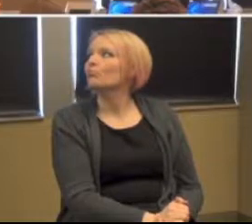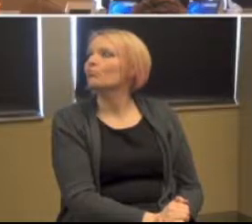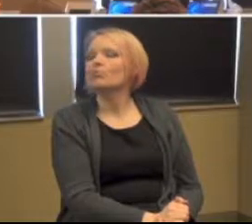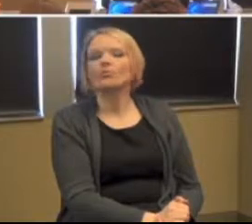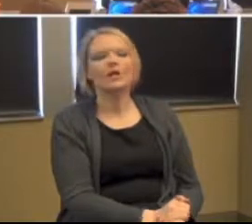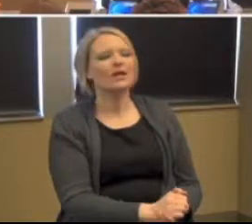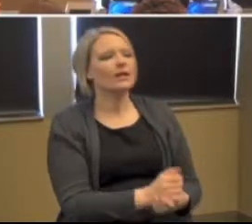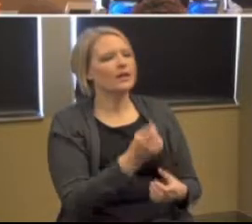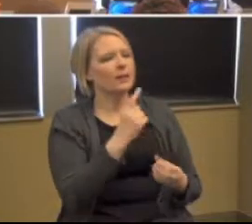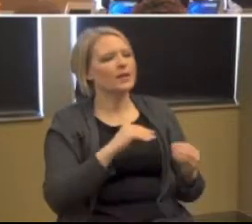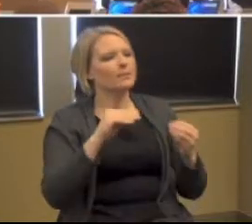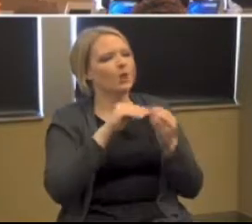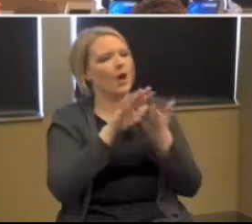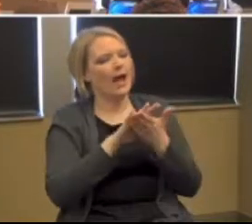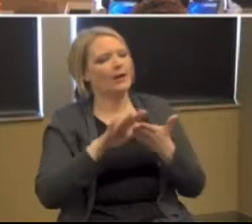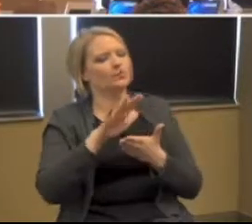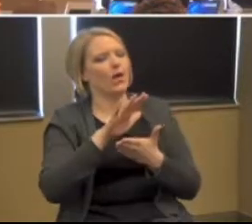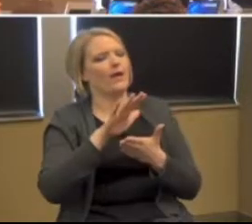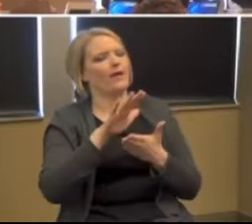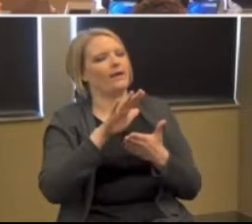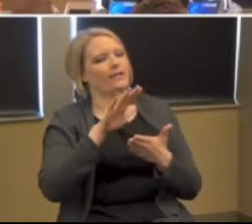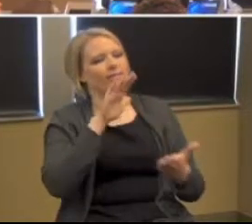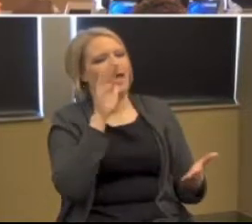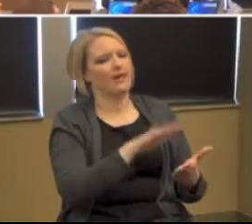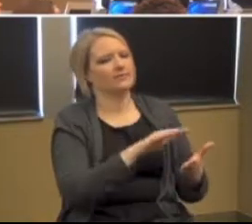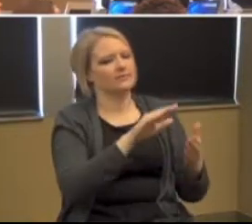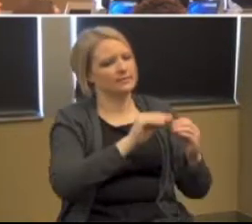it's more abstract, less concrete.